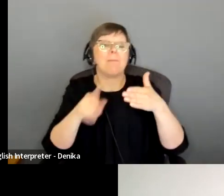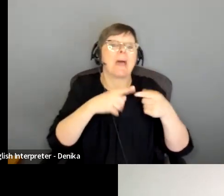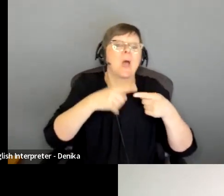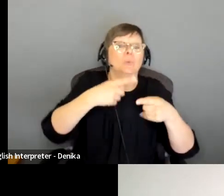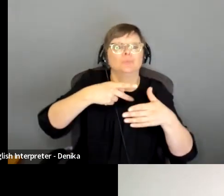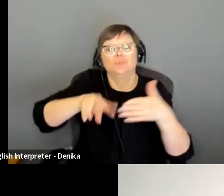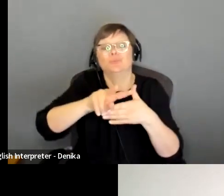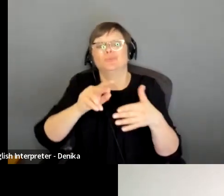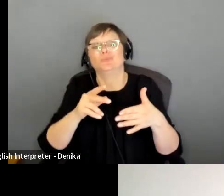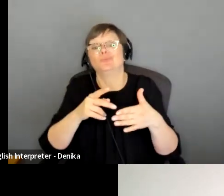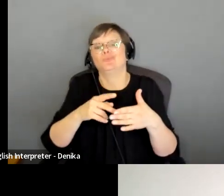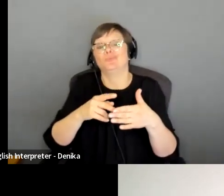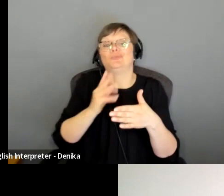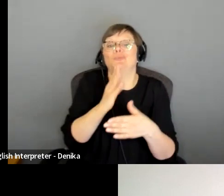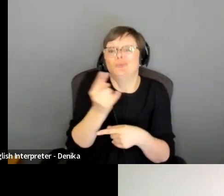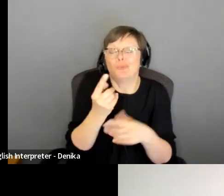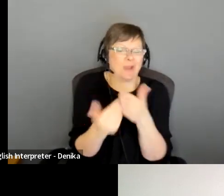that?